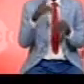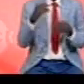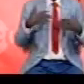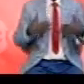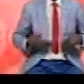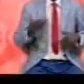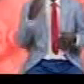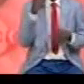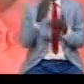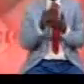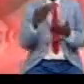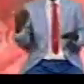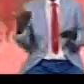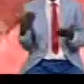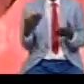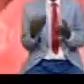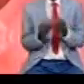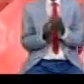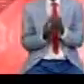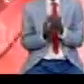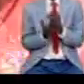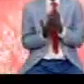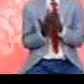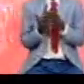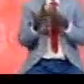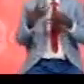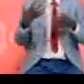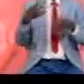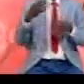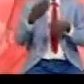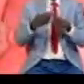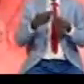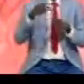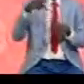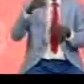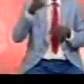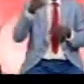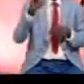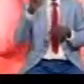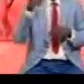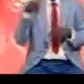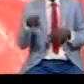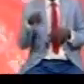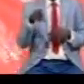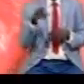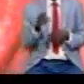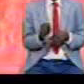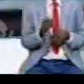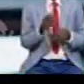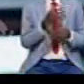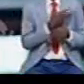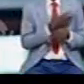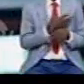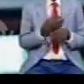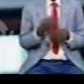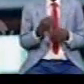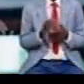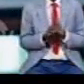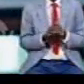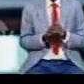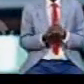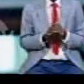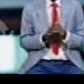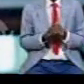that they call polyps. And the number he saw, he had not seen in his medical history. He saw over 50 polyps. When a patient